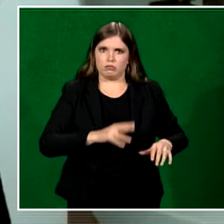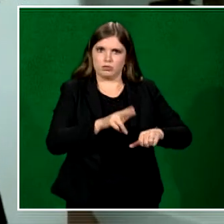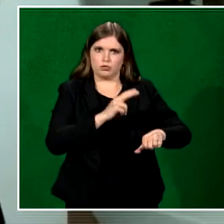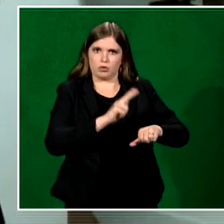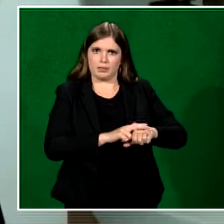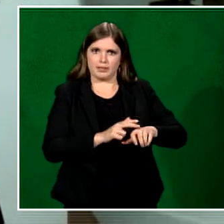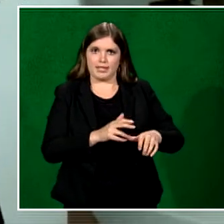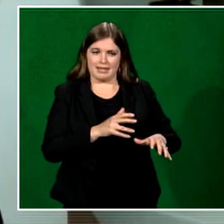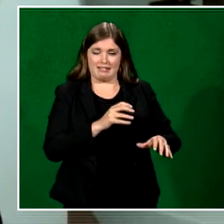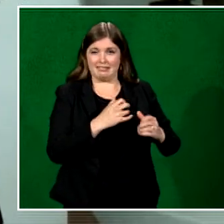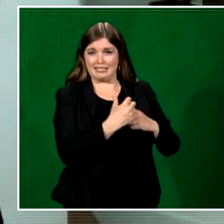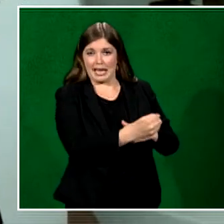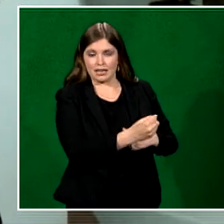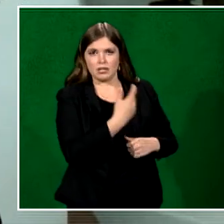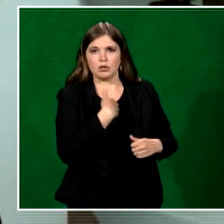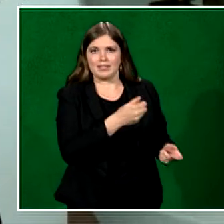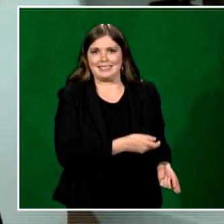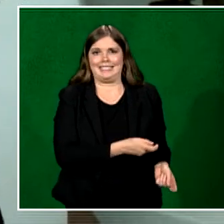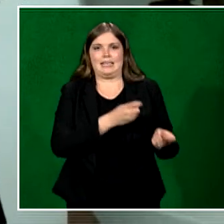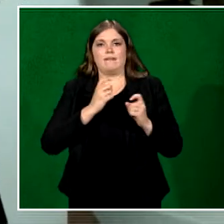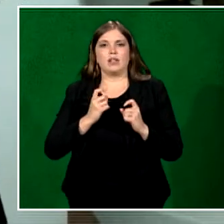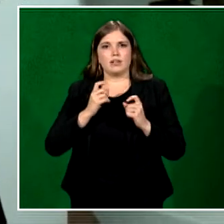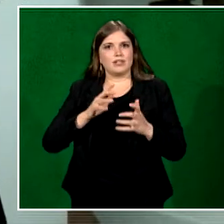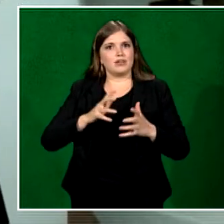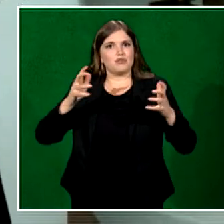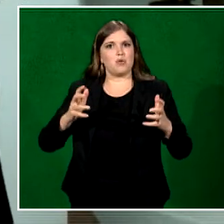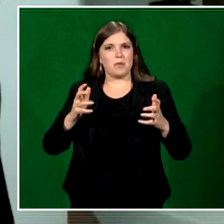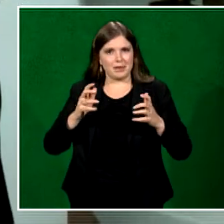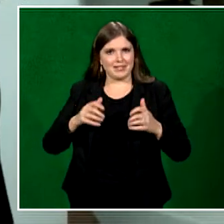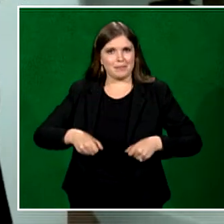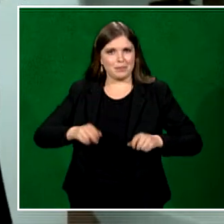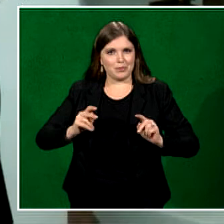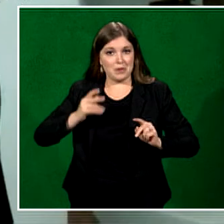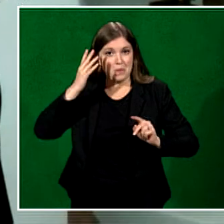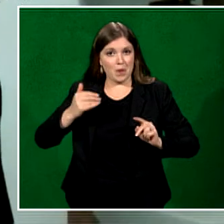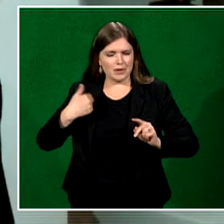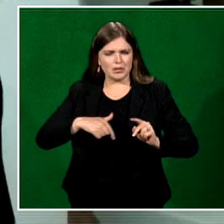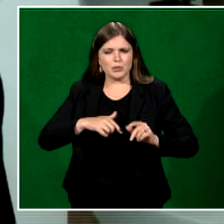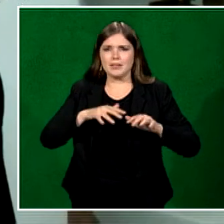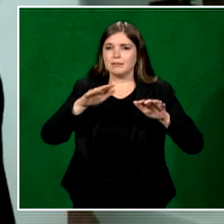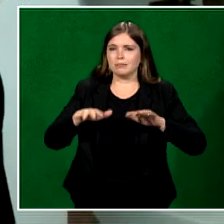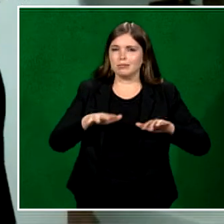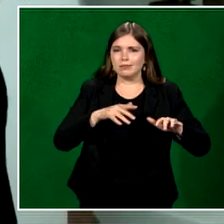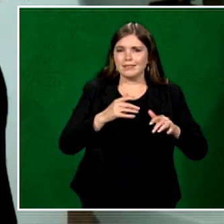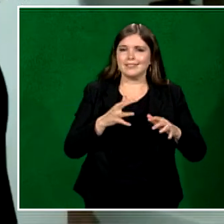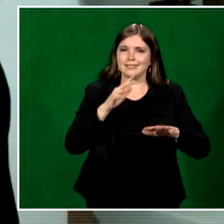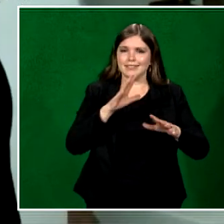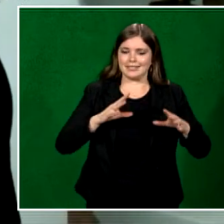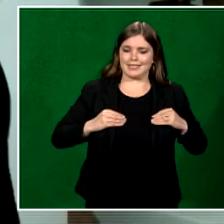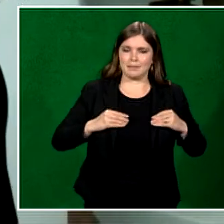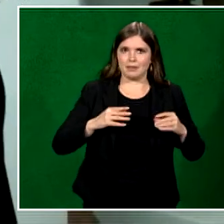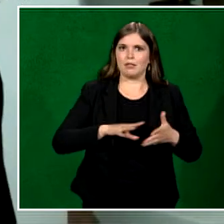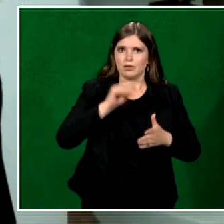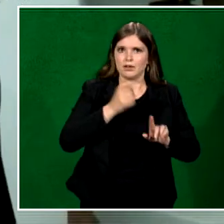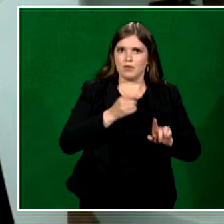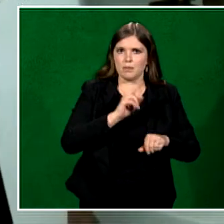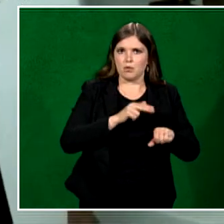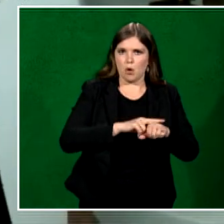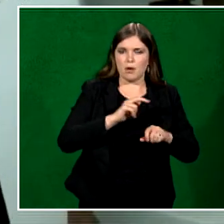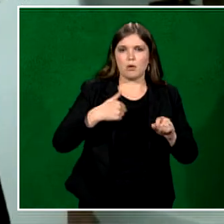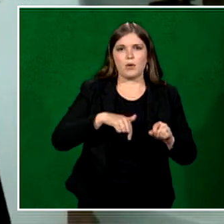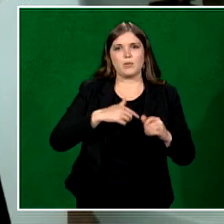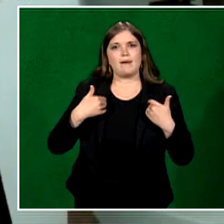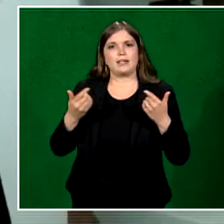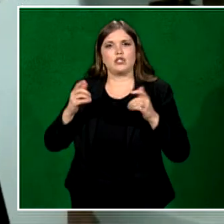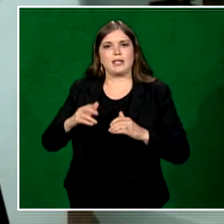it's also given us an enormous opportunity. Because why should we settle for returning to normal when we have a chance to build something better? A world where we